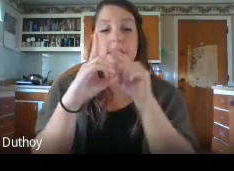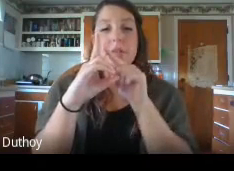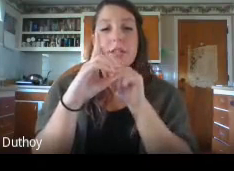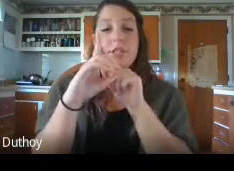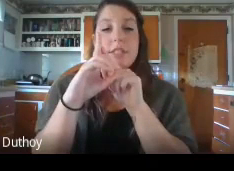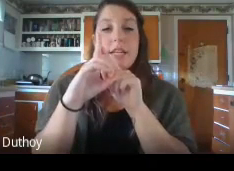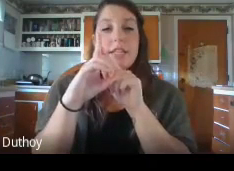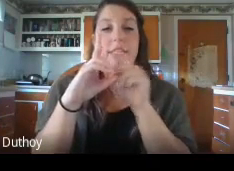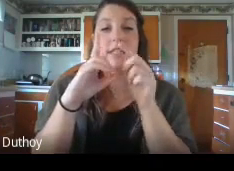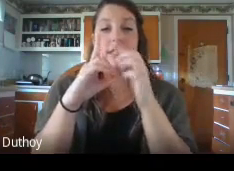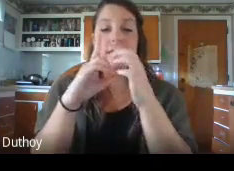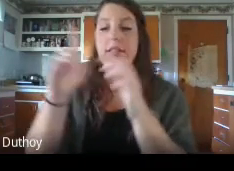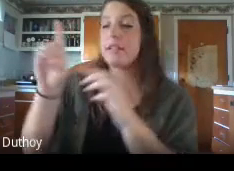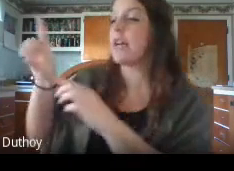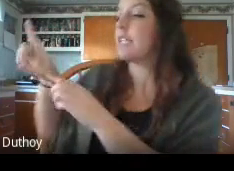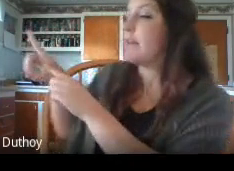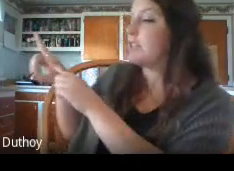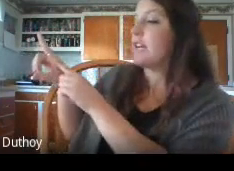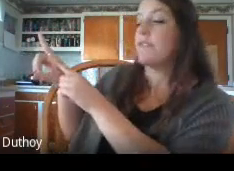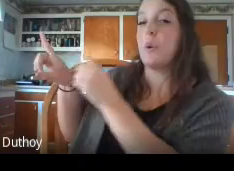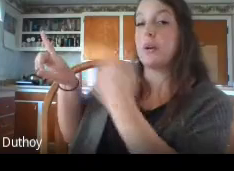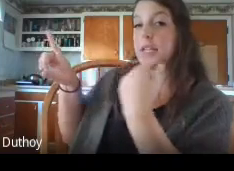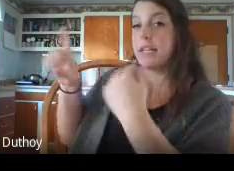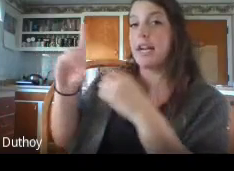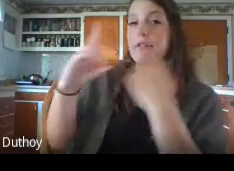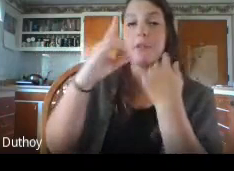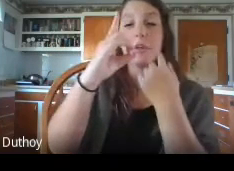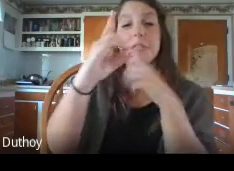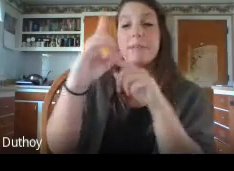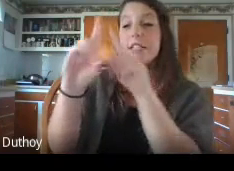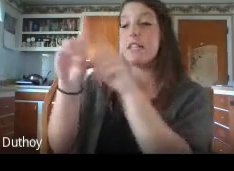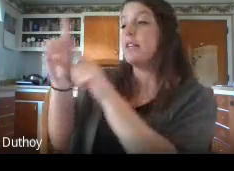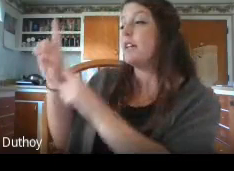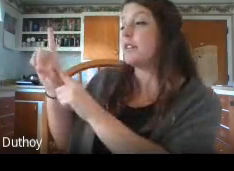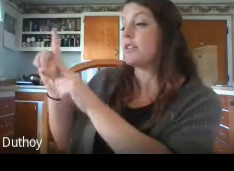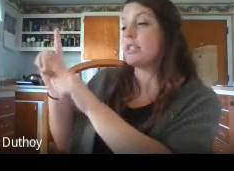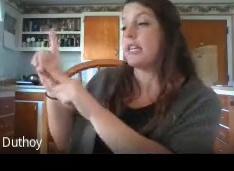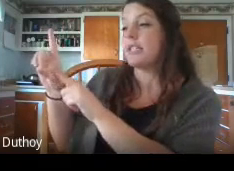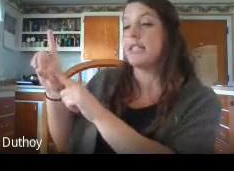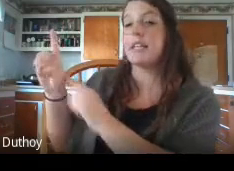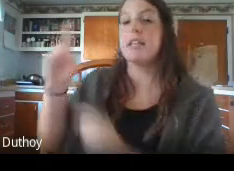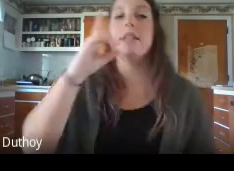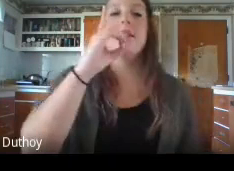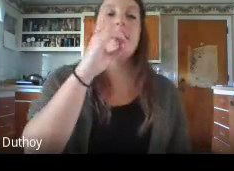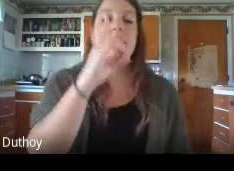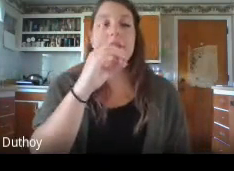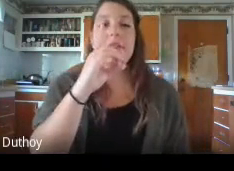D also looks just like a D. Okay, especially if you're looking at it from your perspective, looks just like a